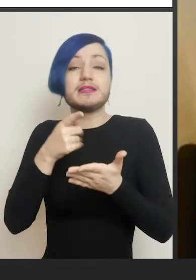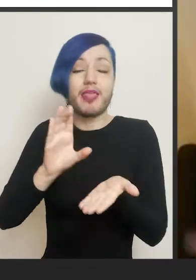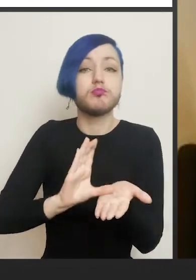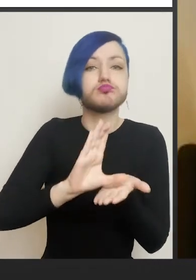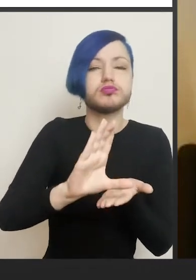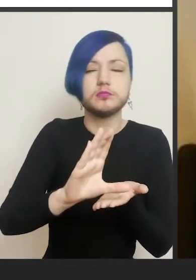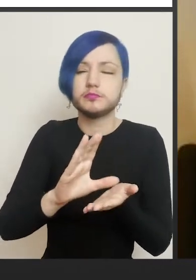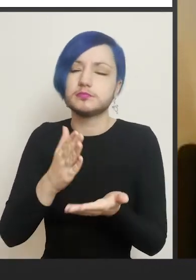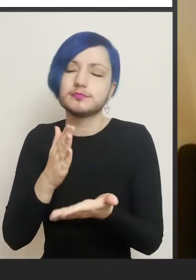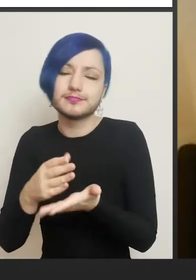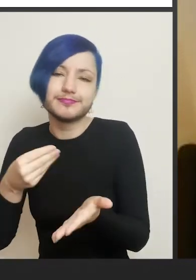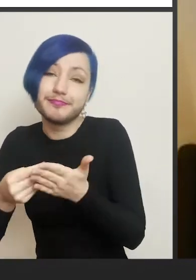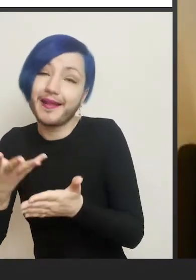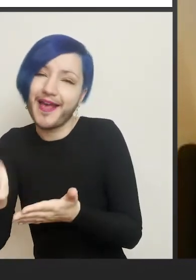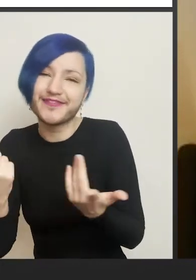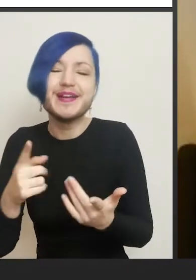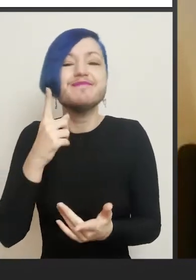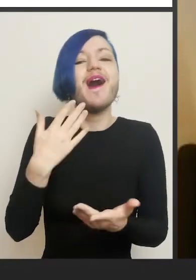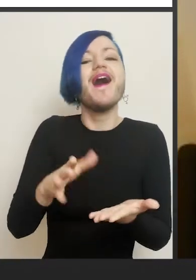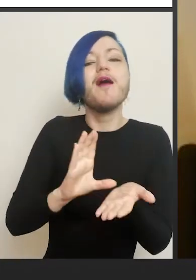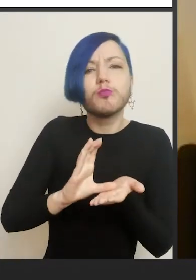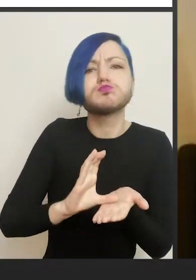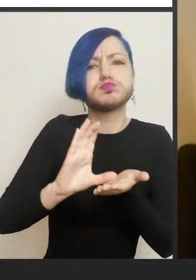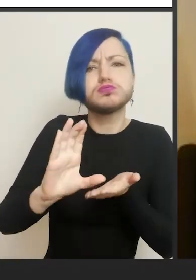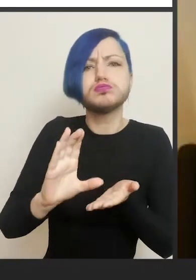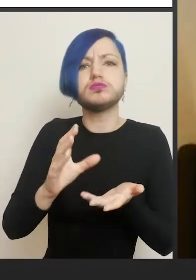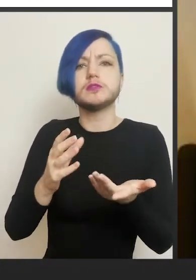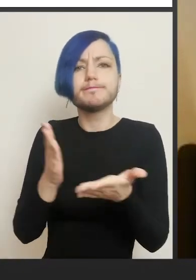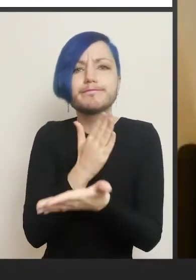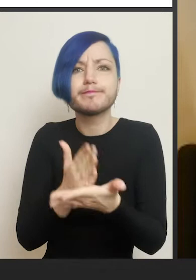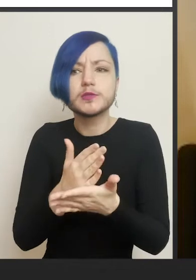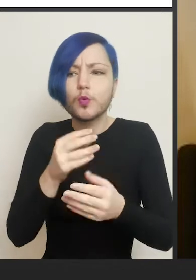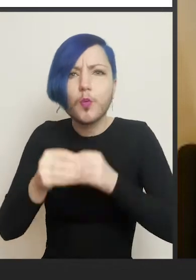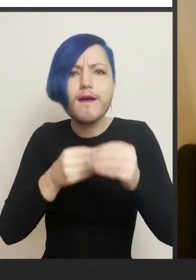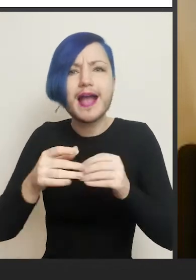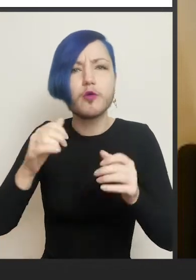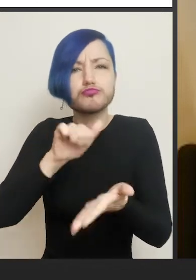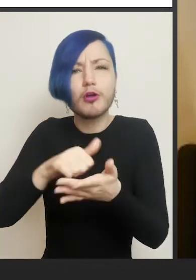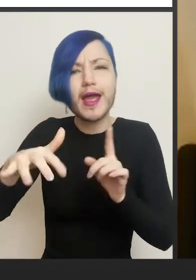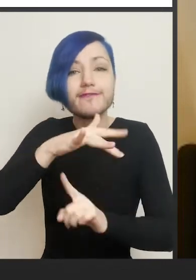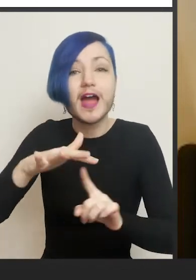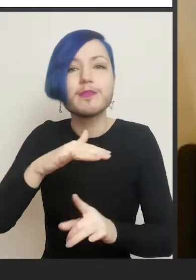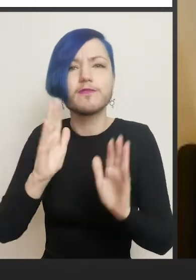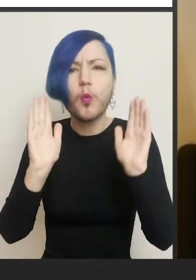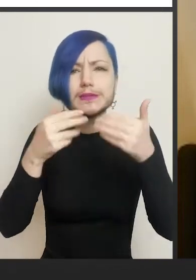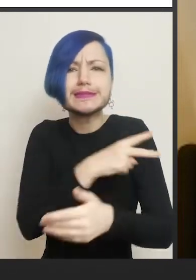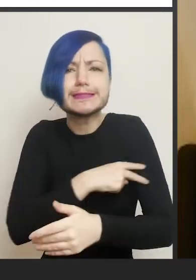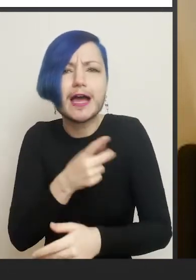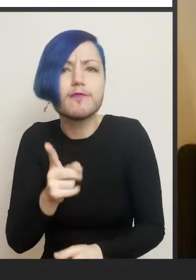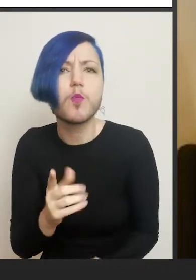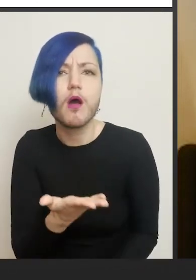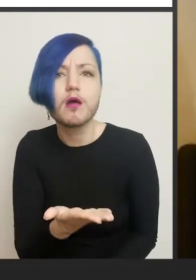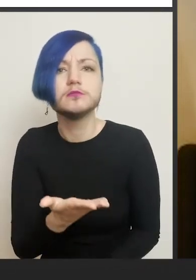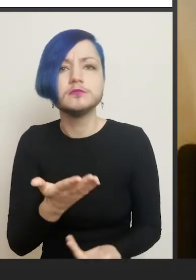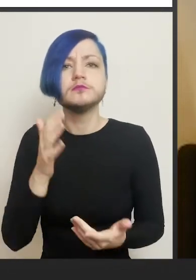money in. Granted, they have it. They put a lot of money into like working out what is the right environment for our autistic